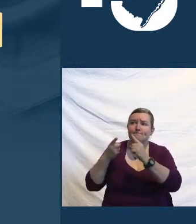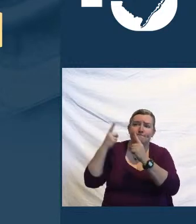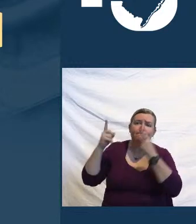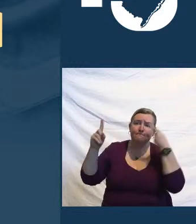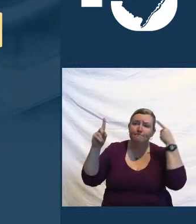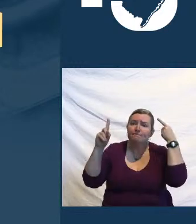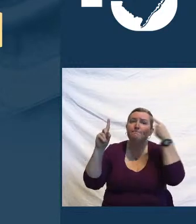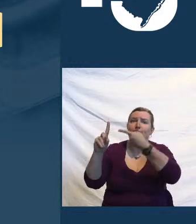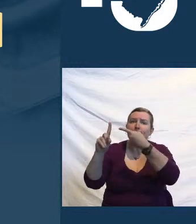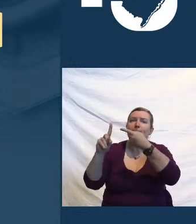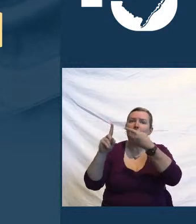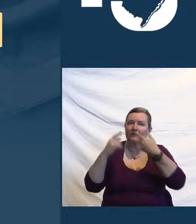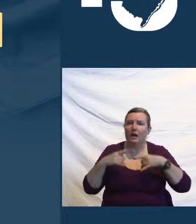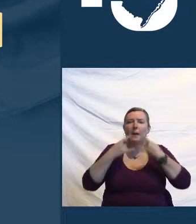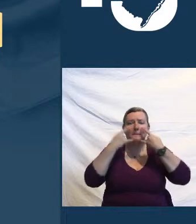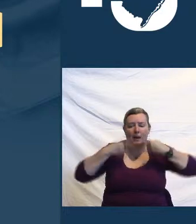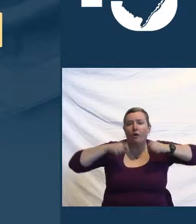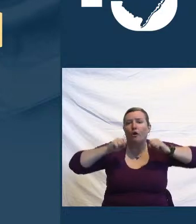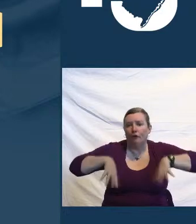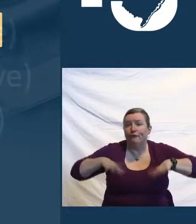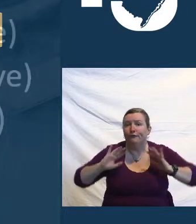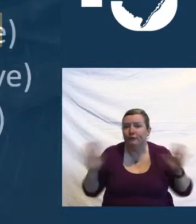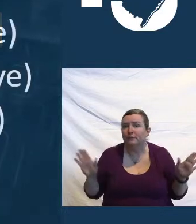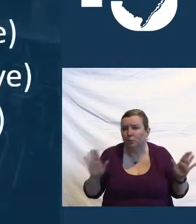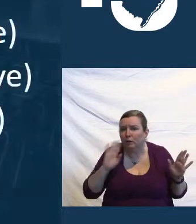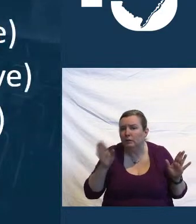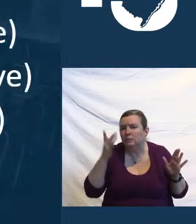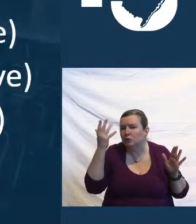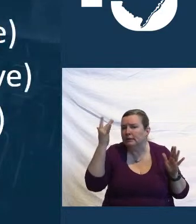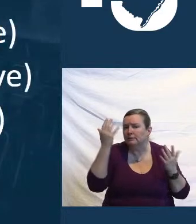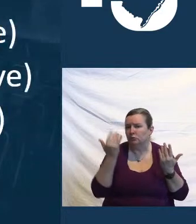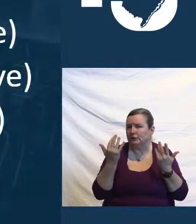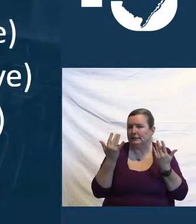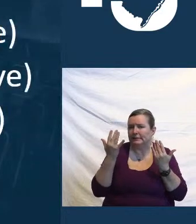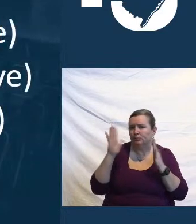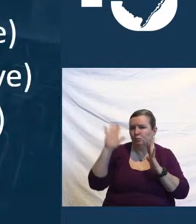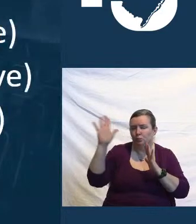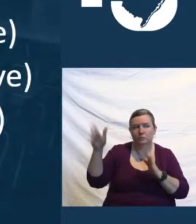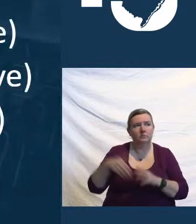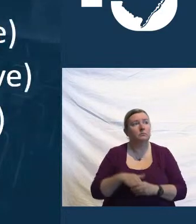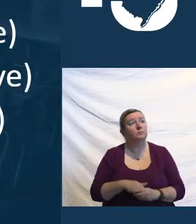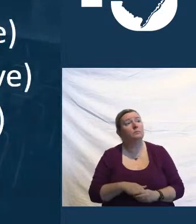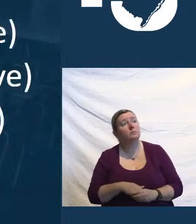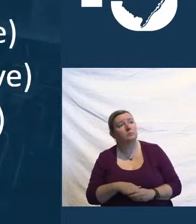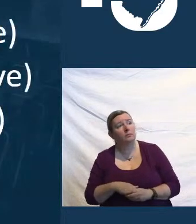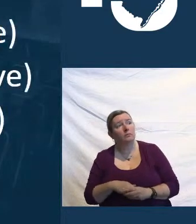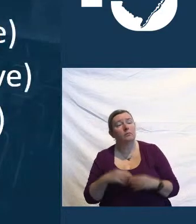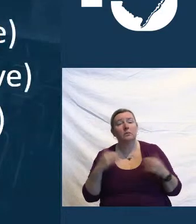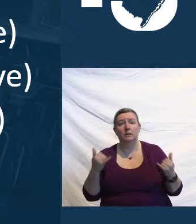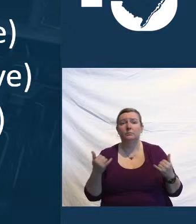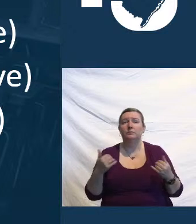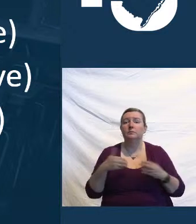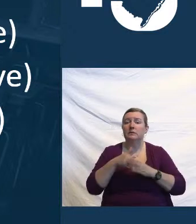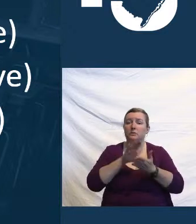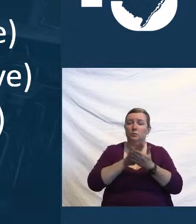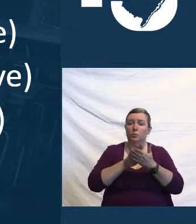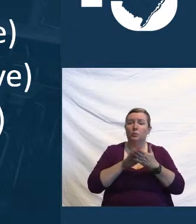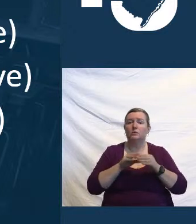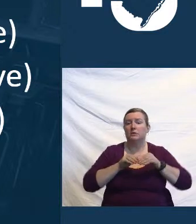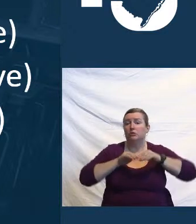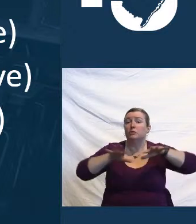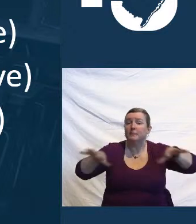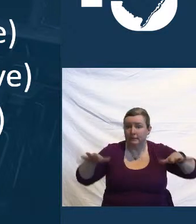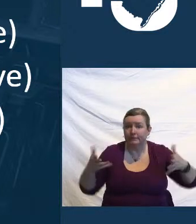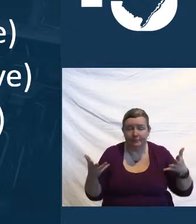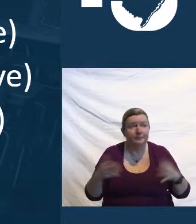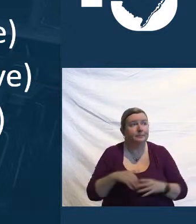this requirement. With that, let's take a quick look at the latest reports of in-school transmission, which we'll get to now